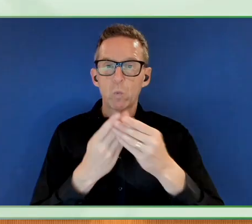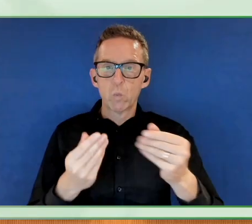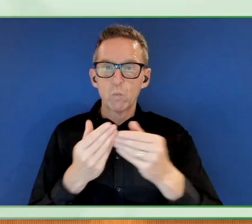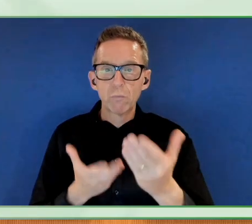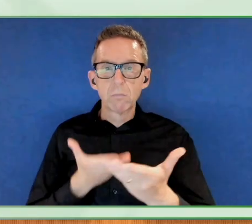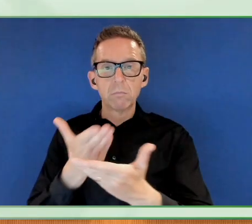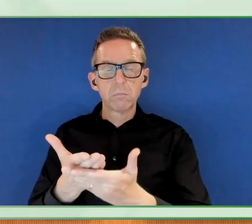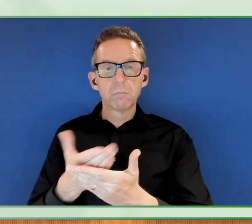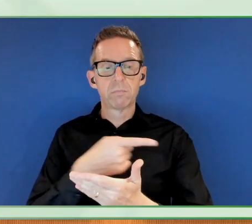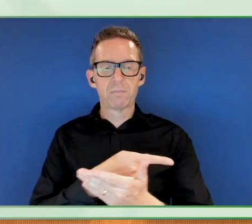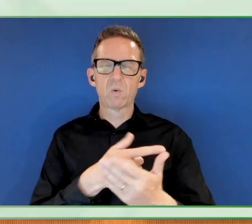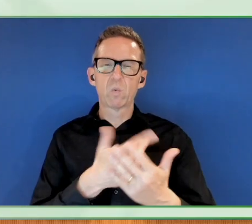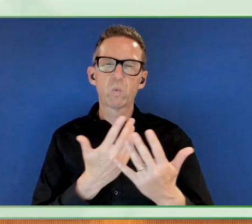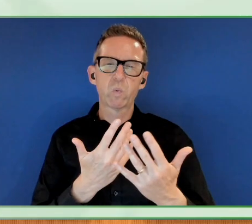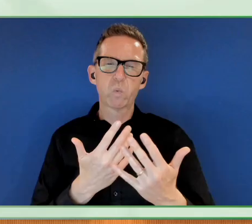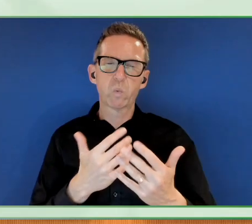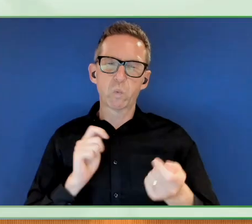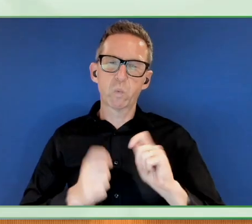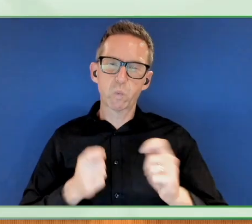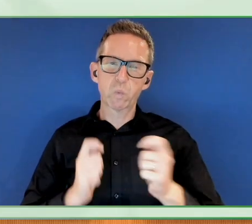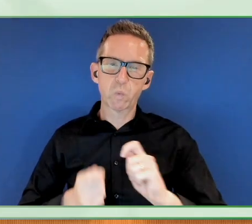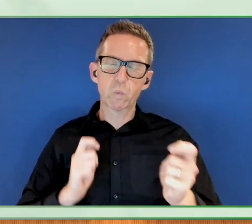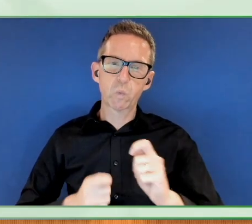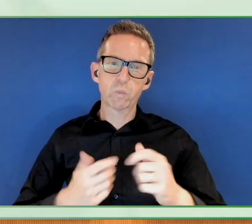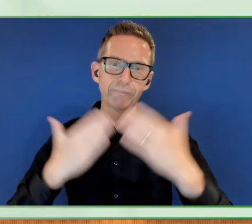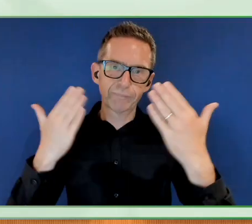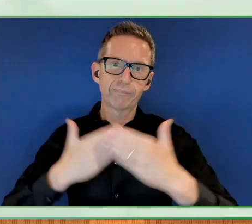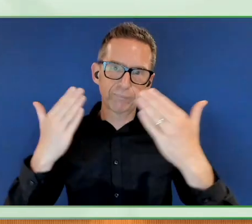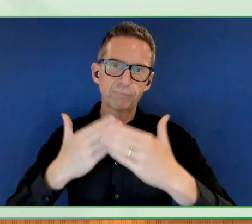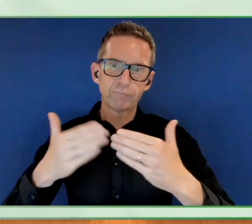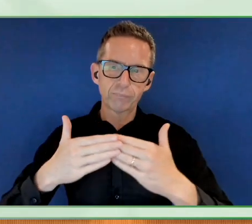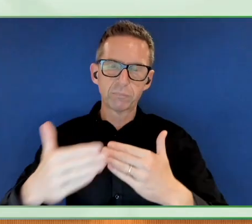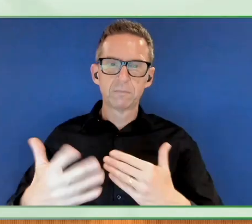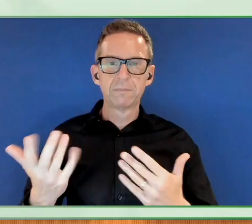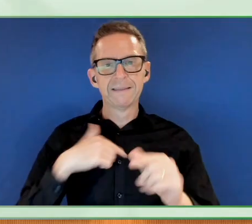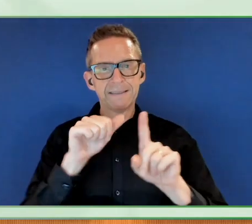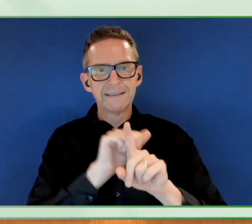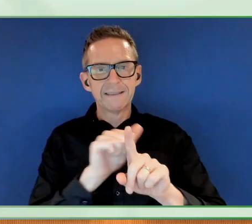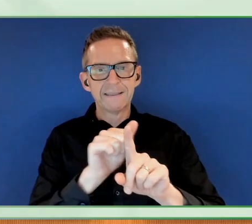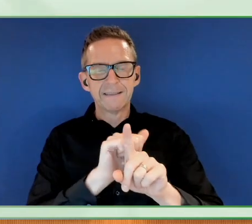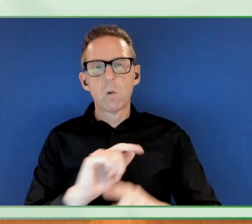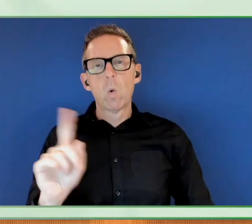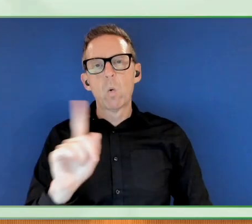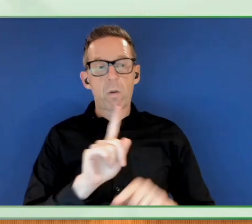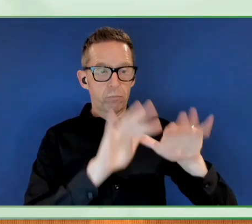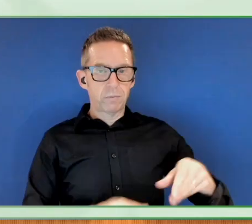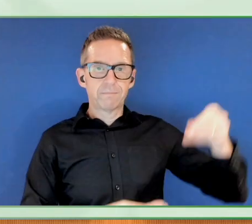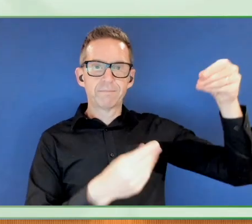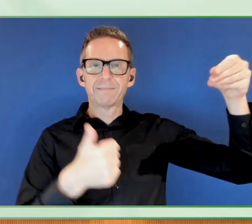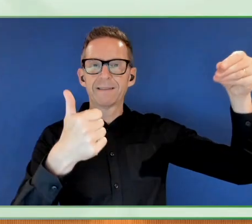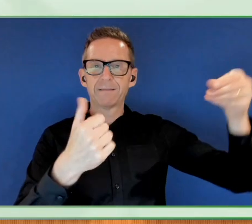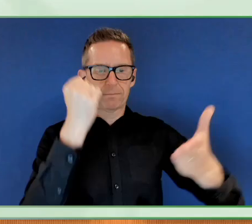and it's therefore an eternal work. It's not like, well, we are compliant now, we can stop doing this.